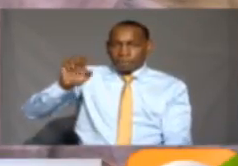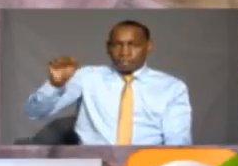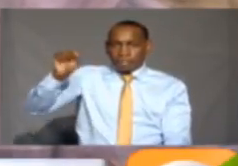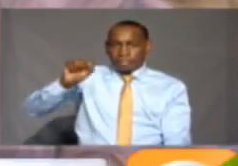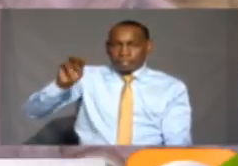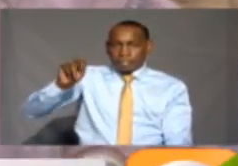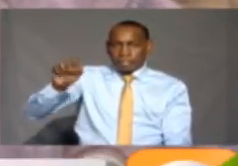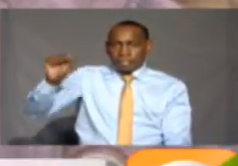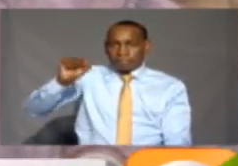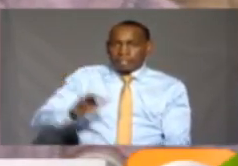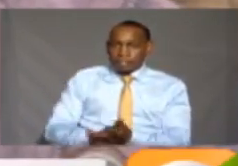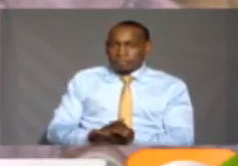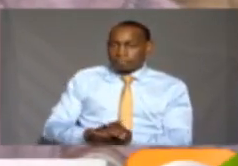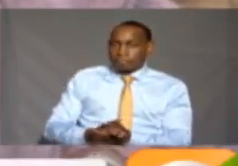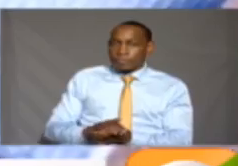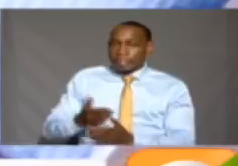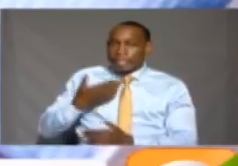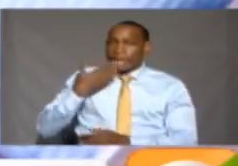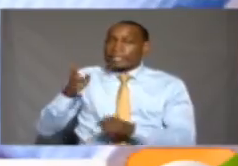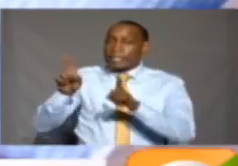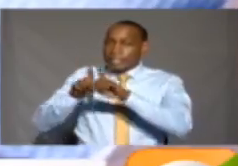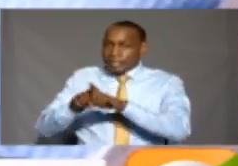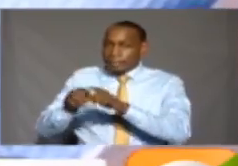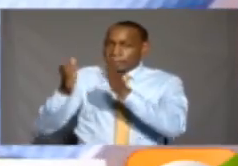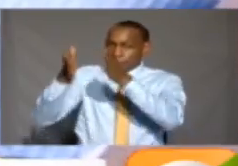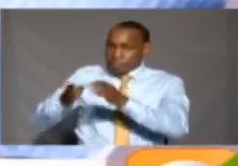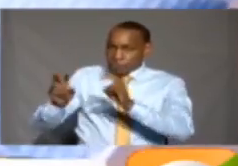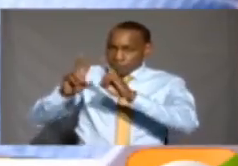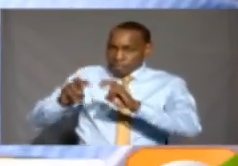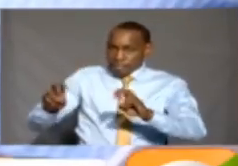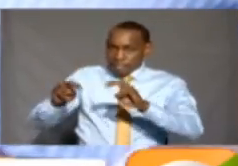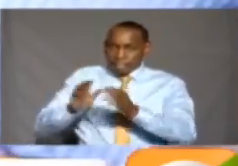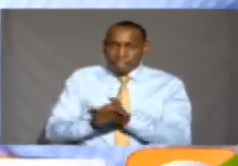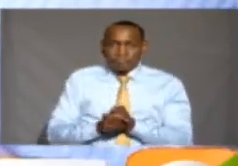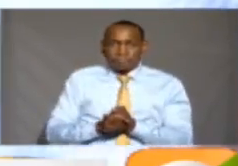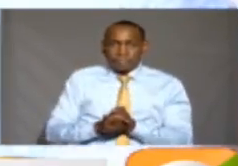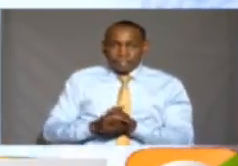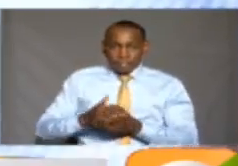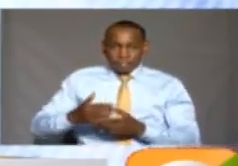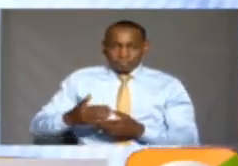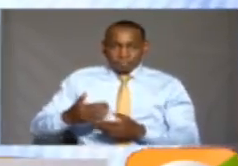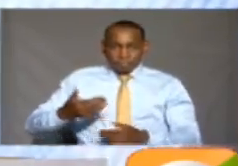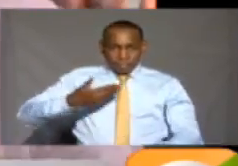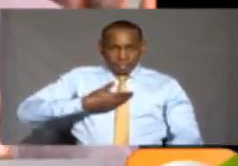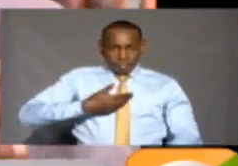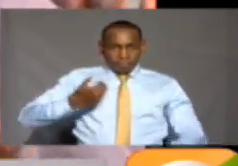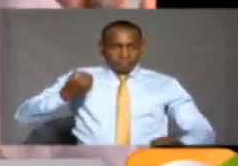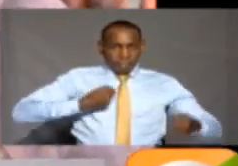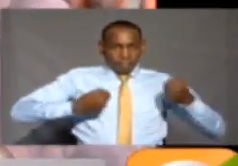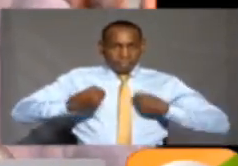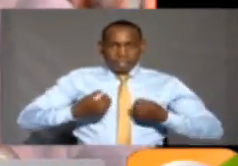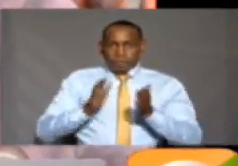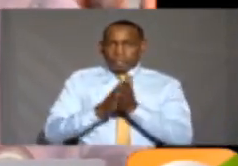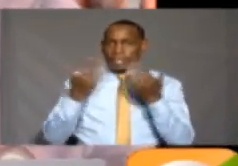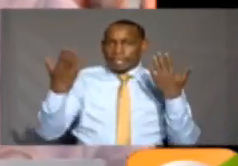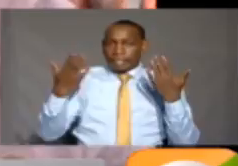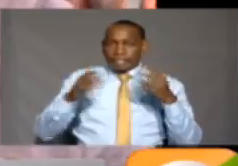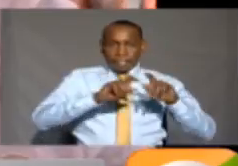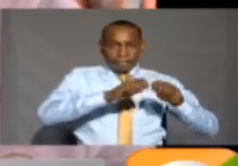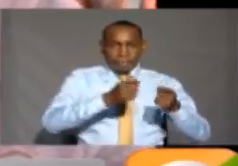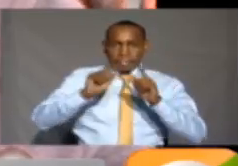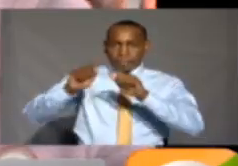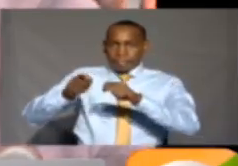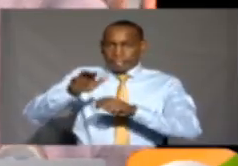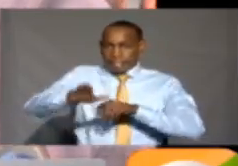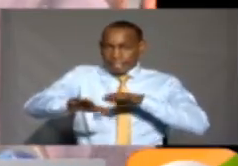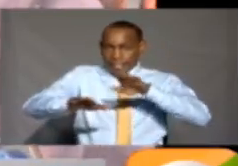Manyara. Nikamwambia ni huyo. Alipigwa mwili mzima, alikanyagwa kifua, mikononi, akafunjavunja